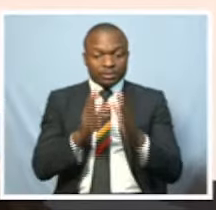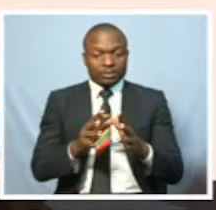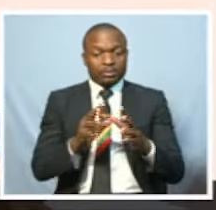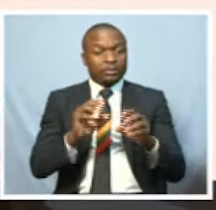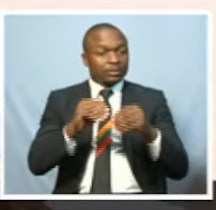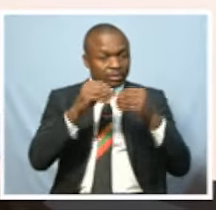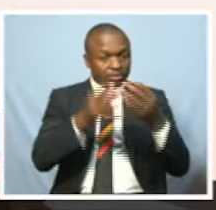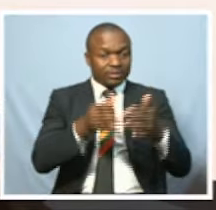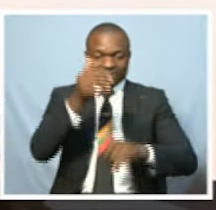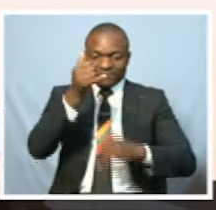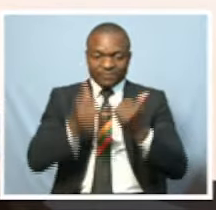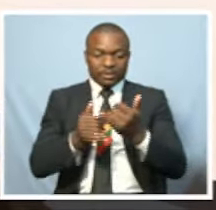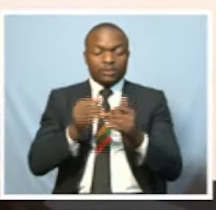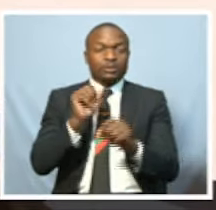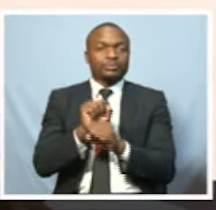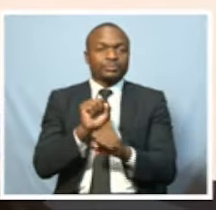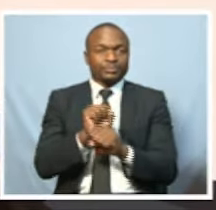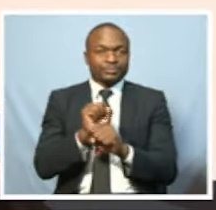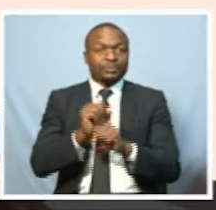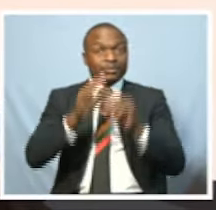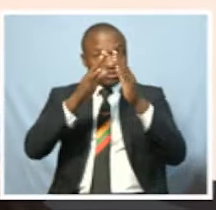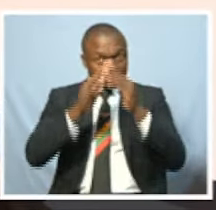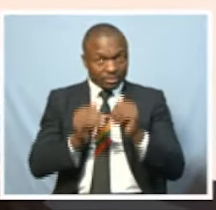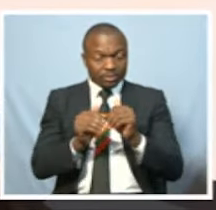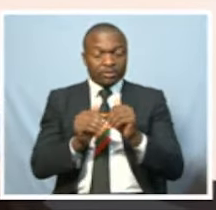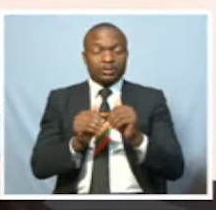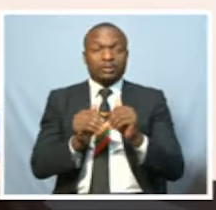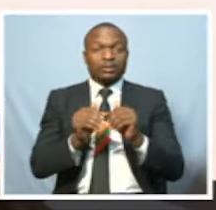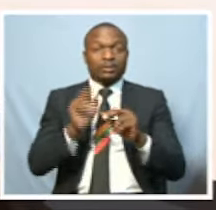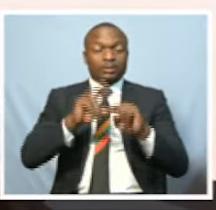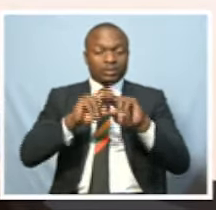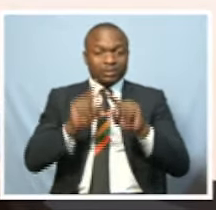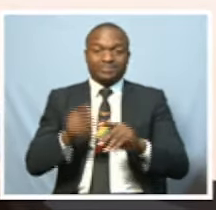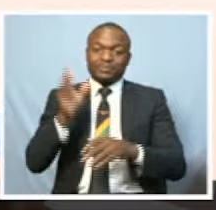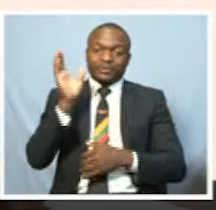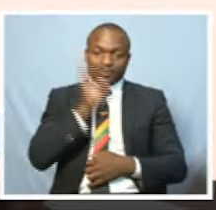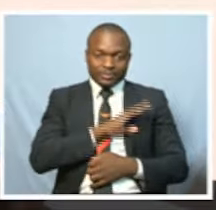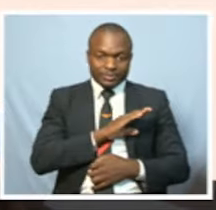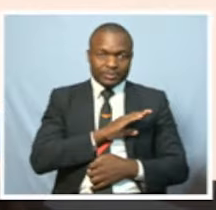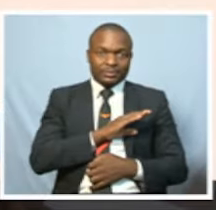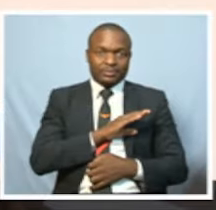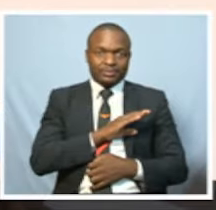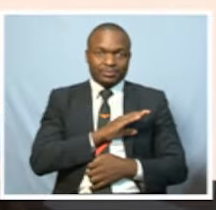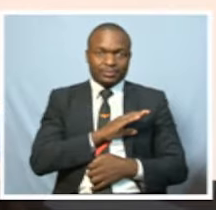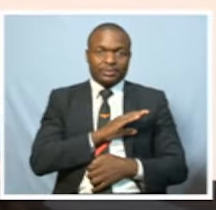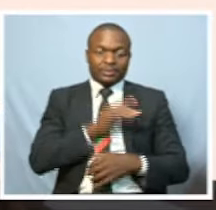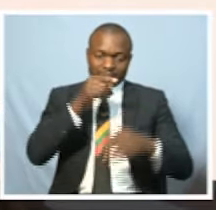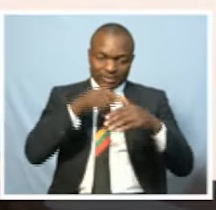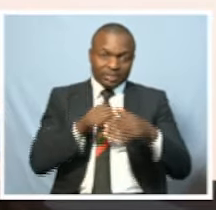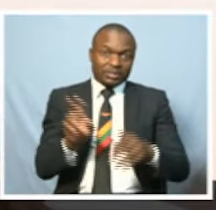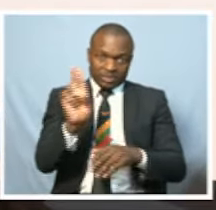and completed the works. The house, Chair, is completed and occupied.